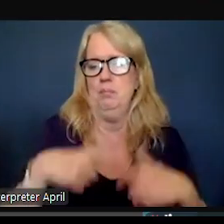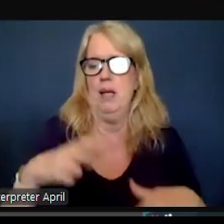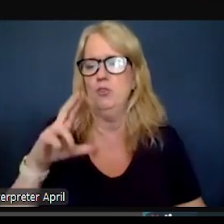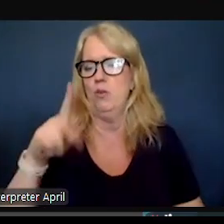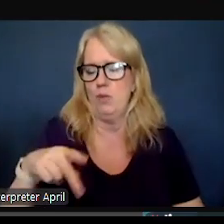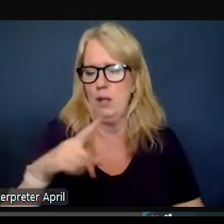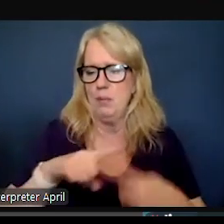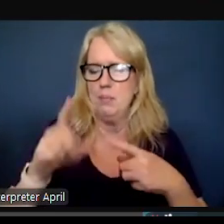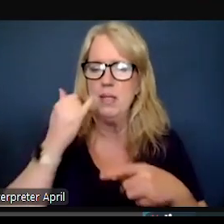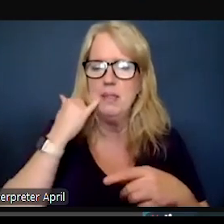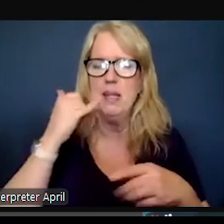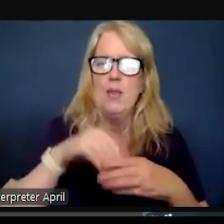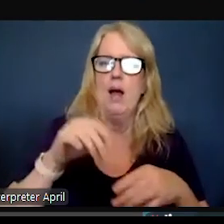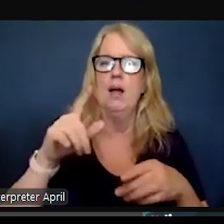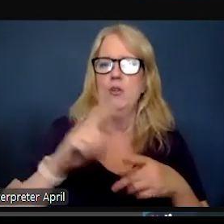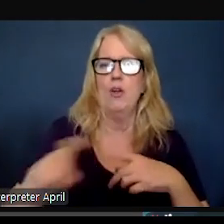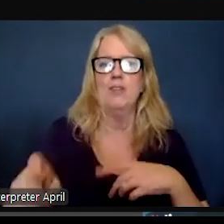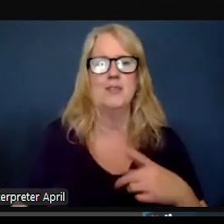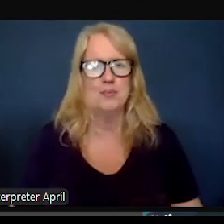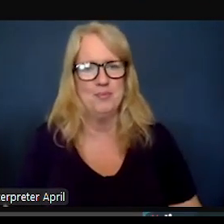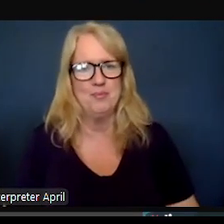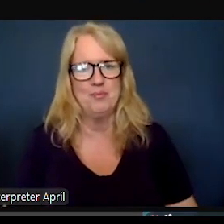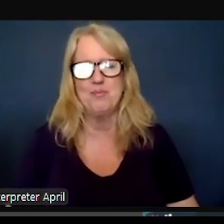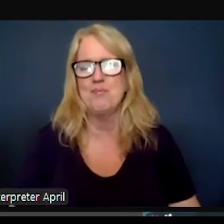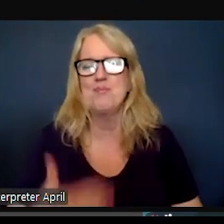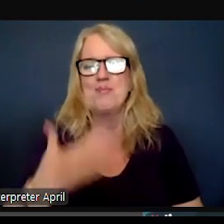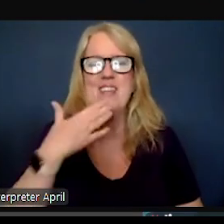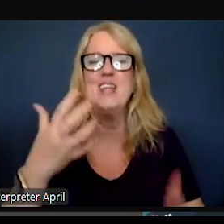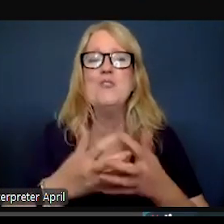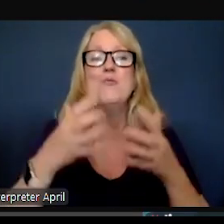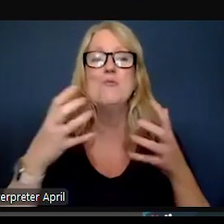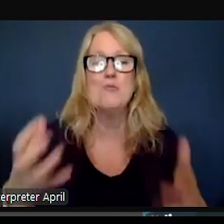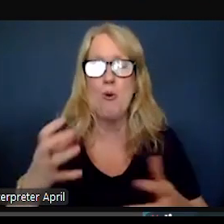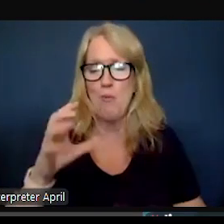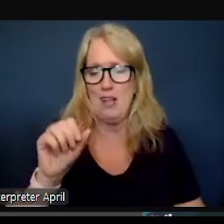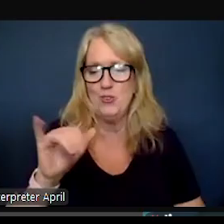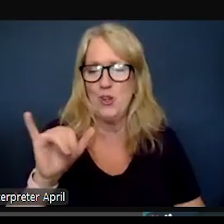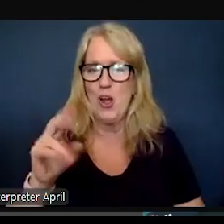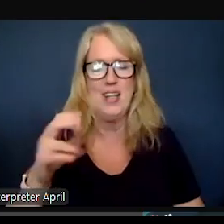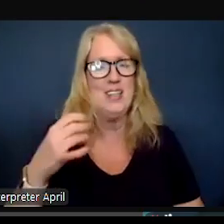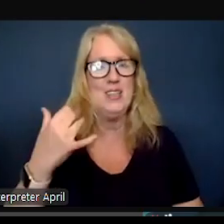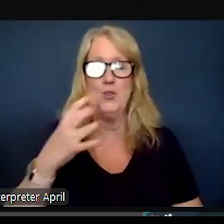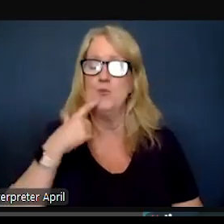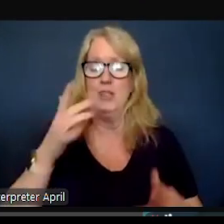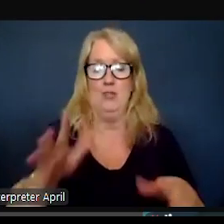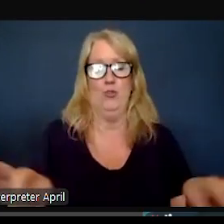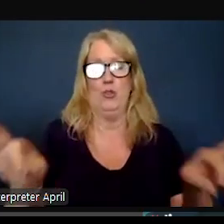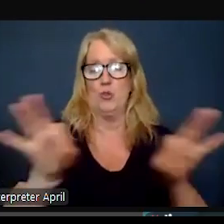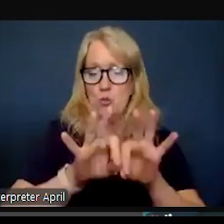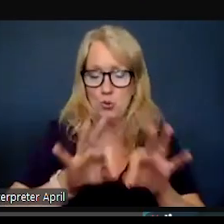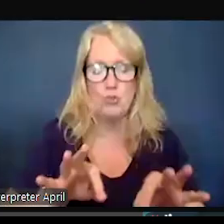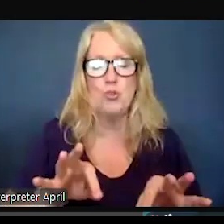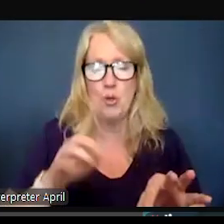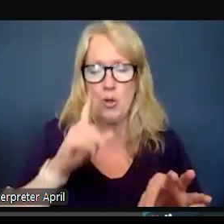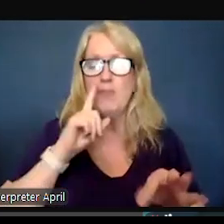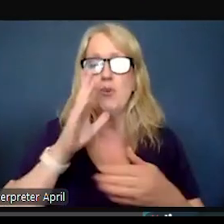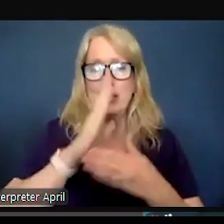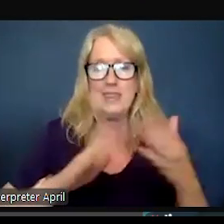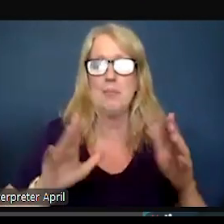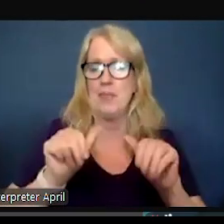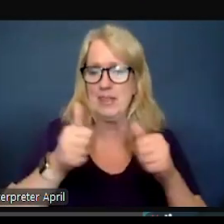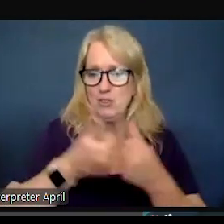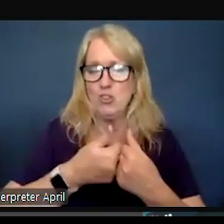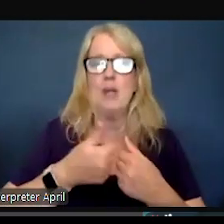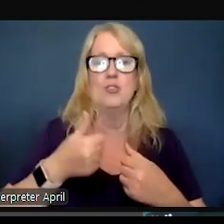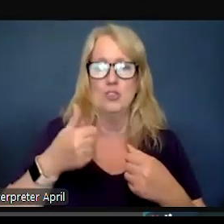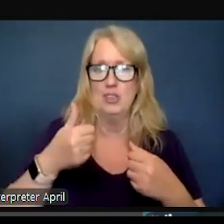text and in calls. Thank you so much, Connie. That is so crucial, and also sort of maybe speaks to some of the challenges that Michelle